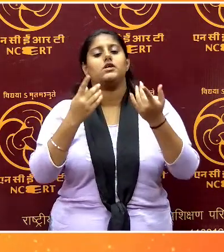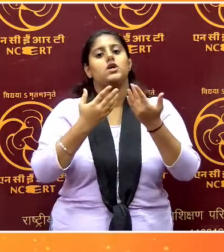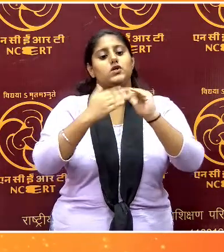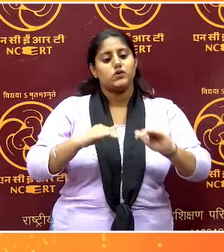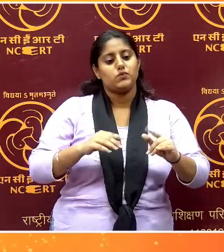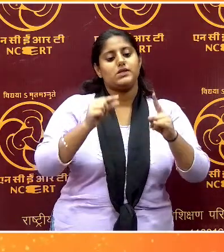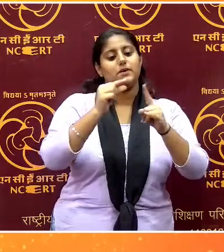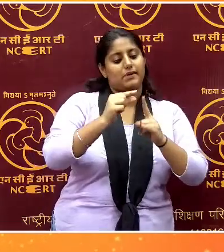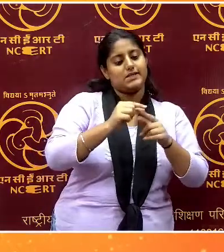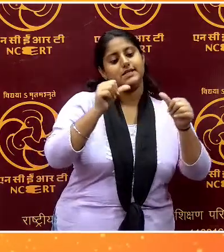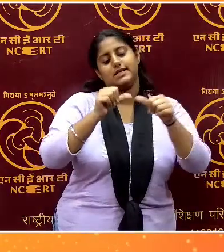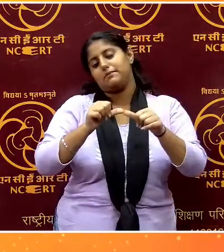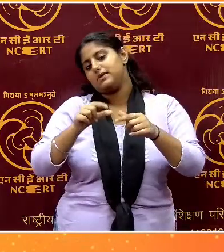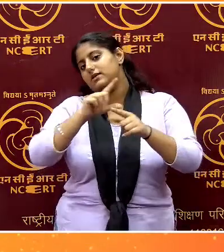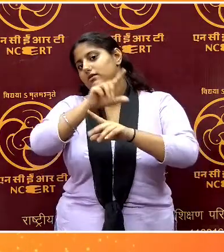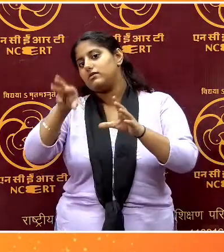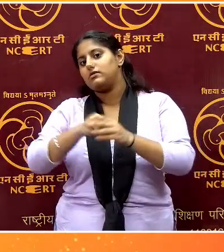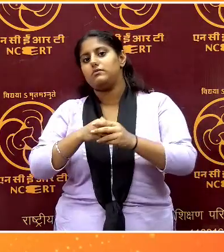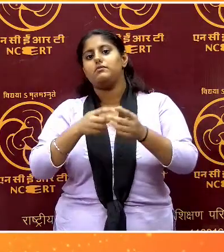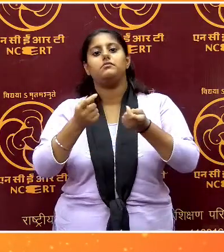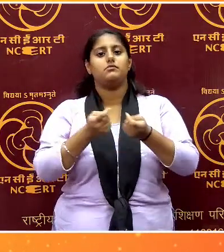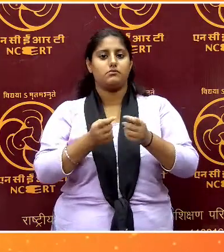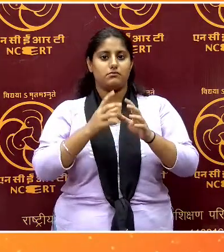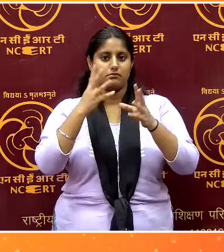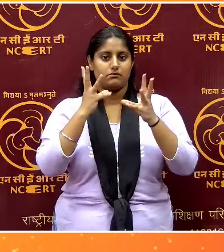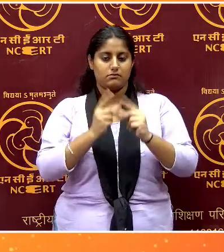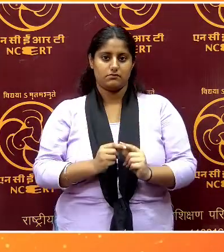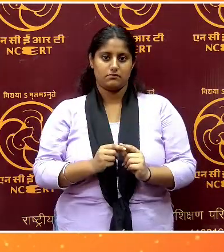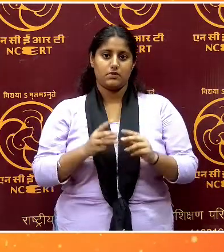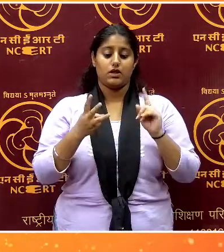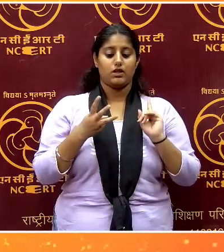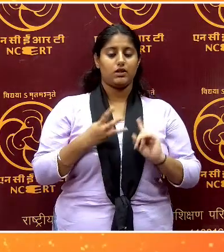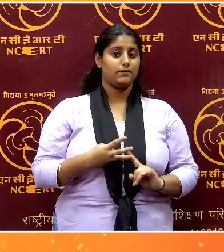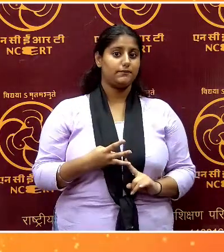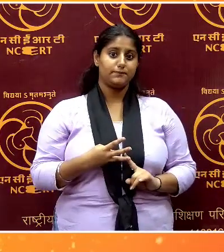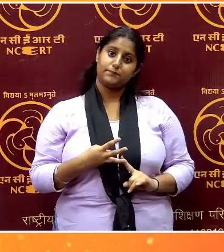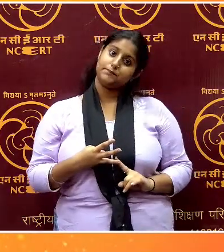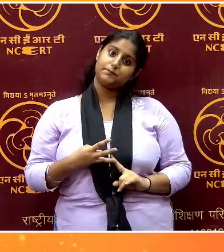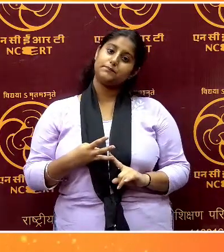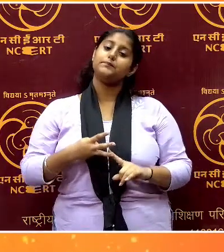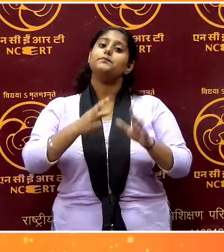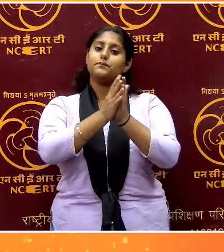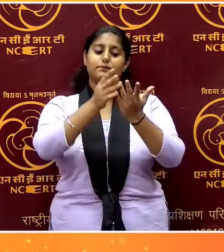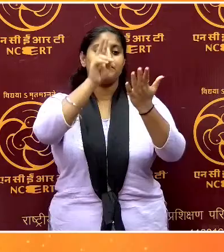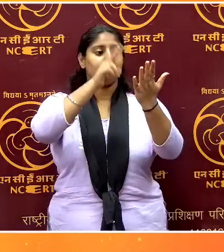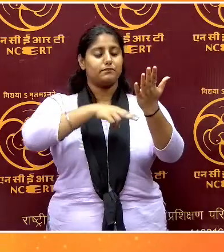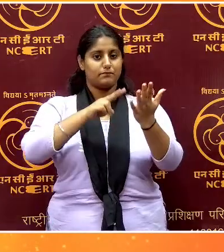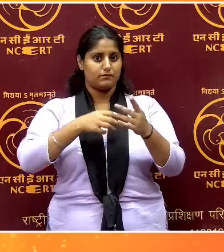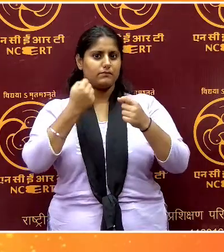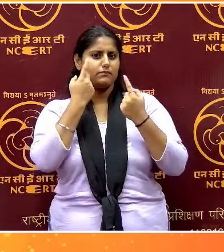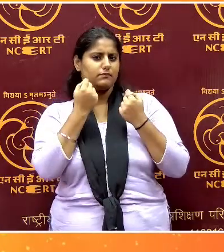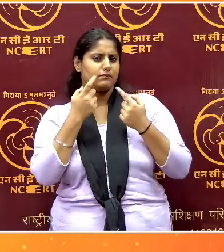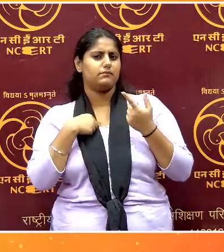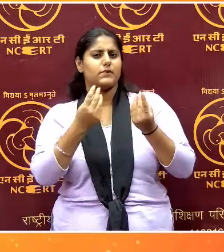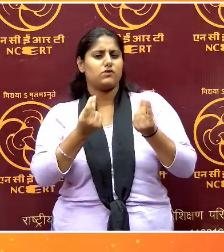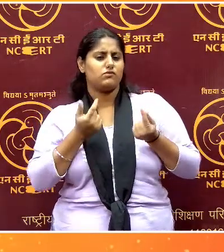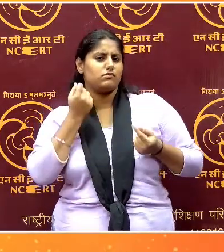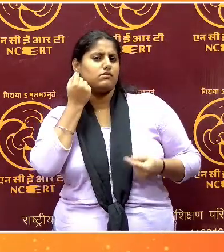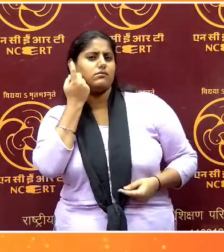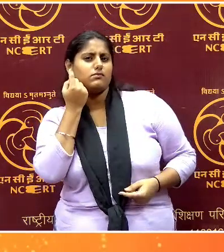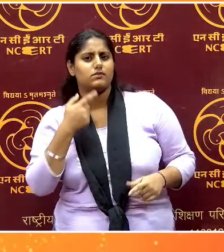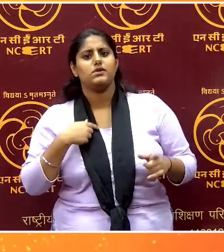or present, etc. Right. Then third point is, by reading the pictograph, we can quickly understand